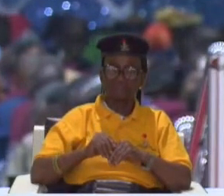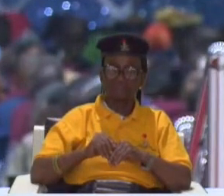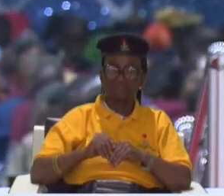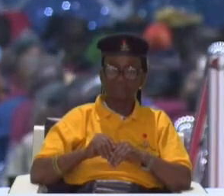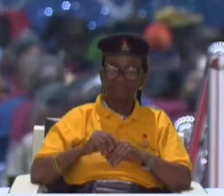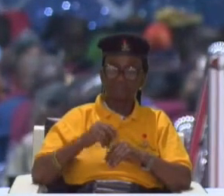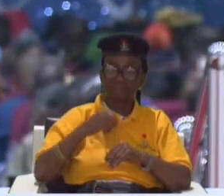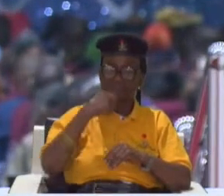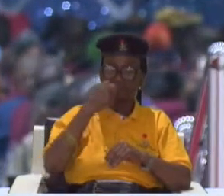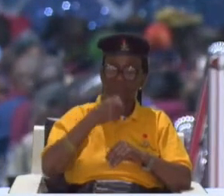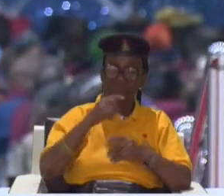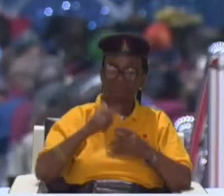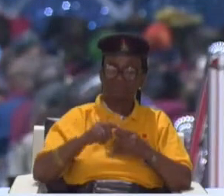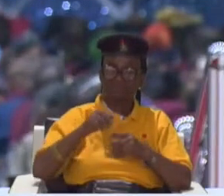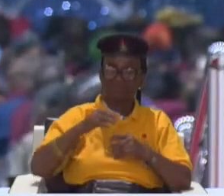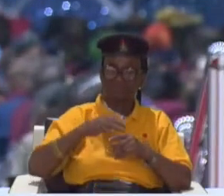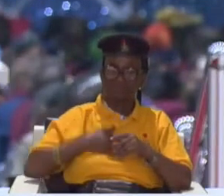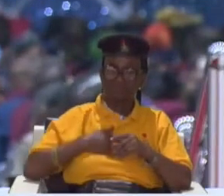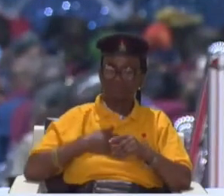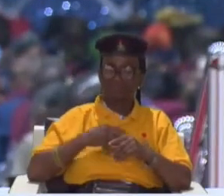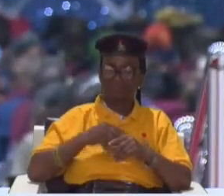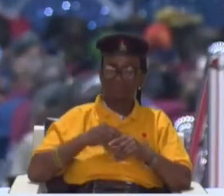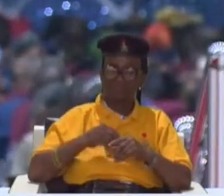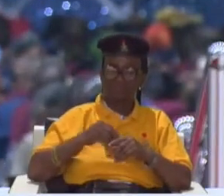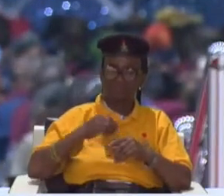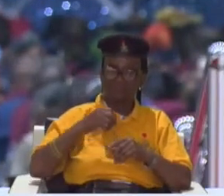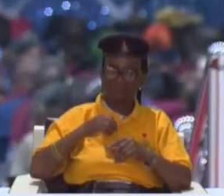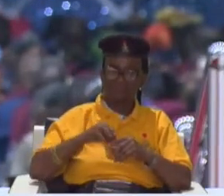Speak to my spirit. By me, Mr. Raw.